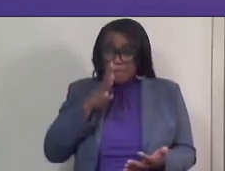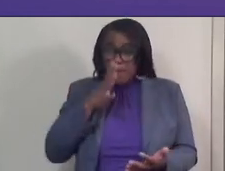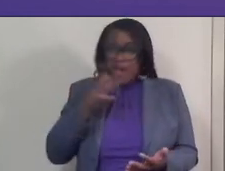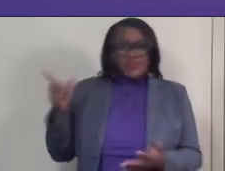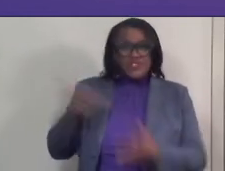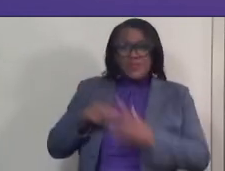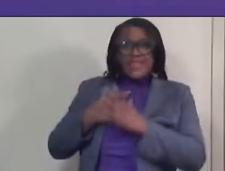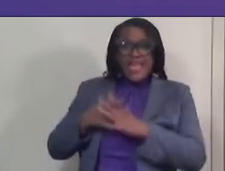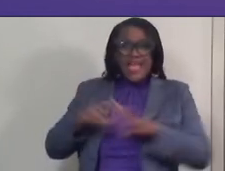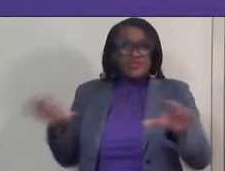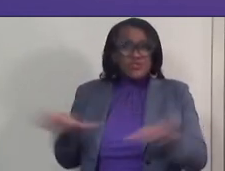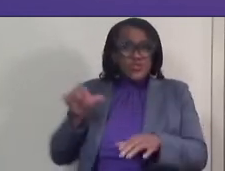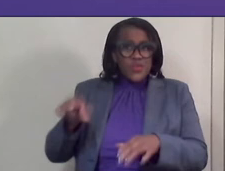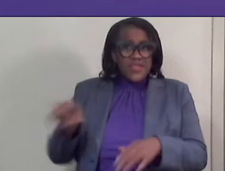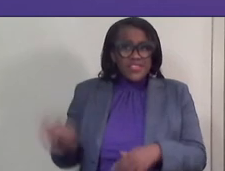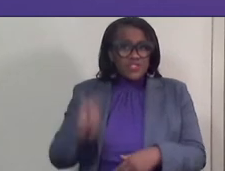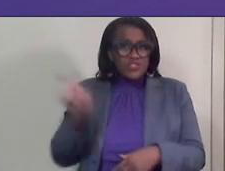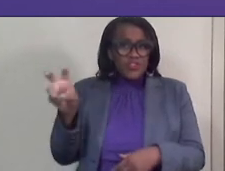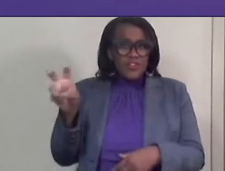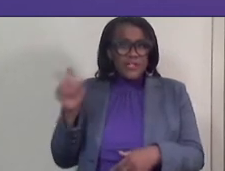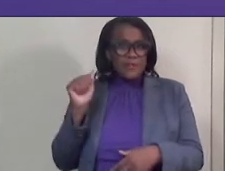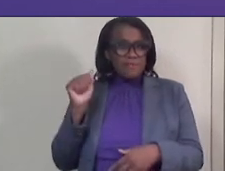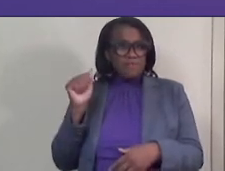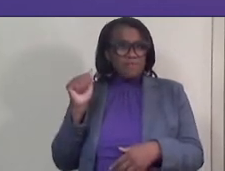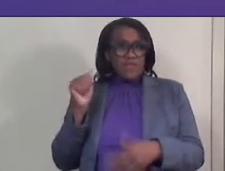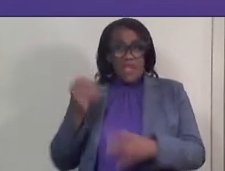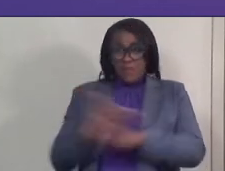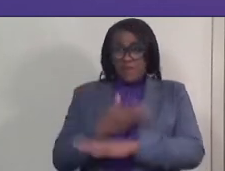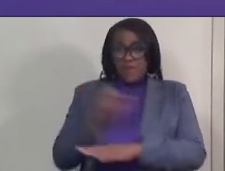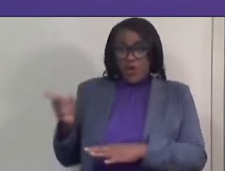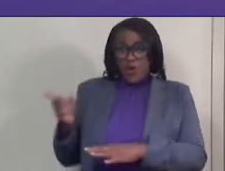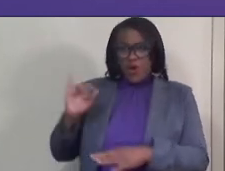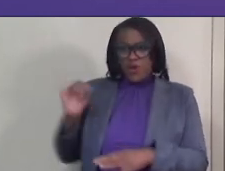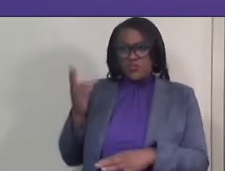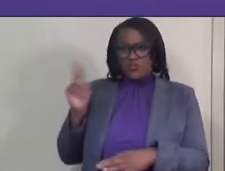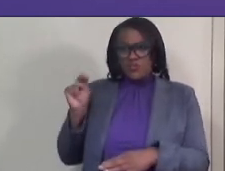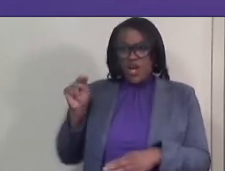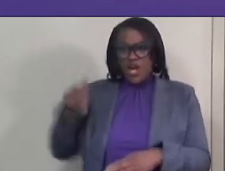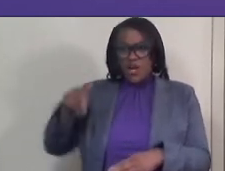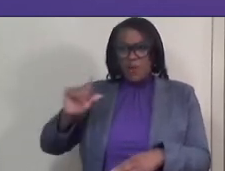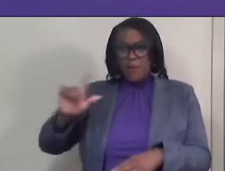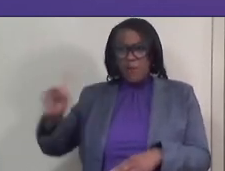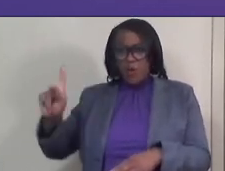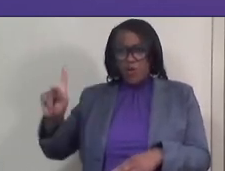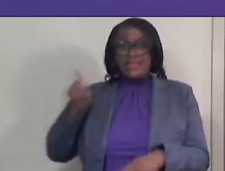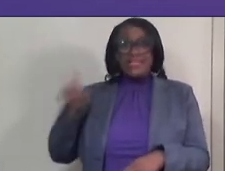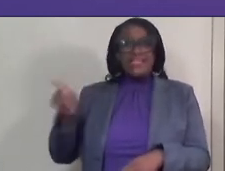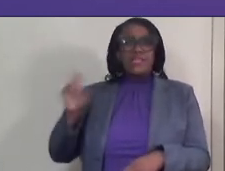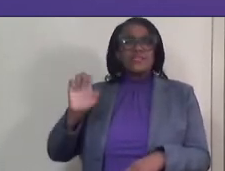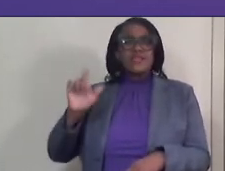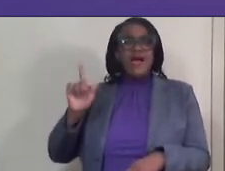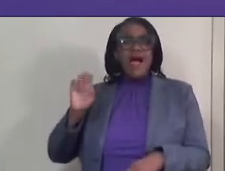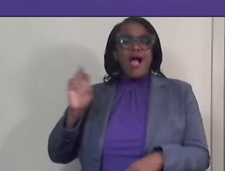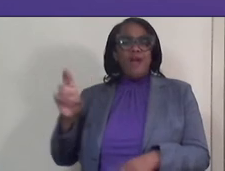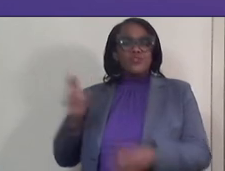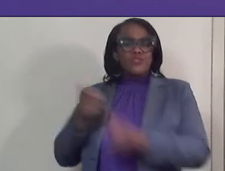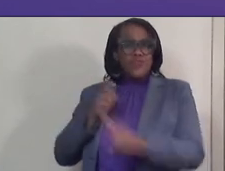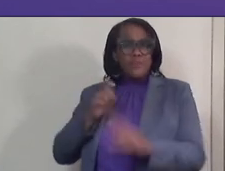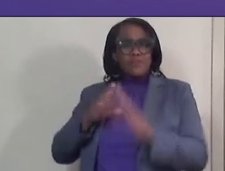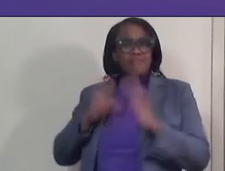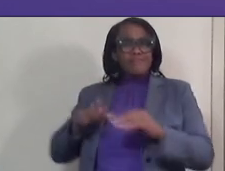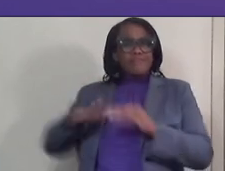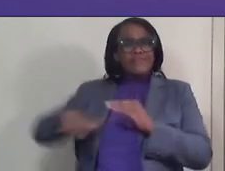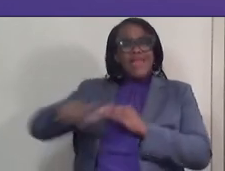this journey, and before her, John Polk, an elder from the neighborhood who encouraged her to do it, we still